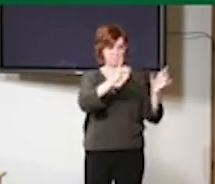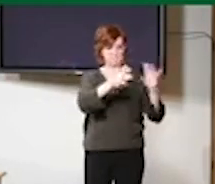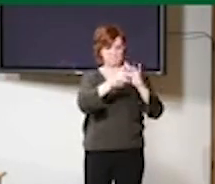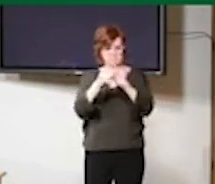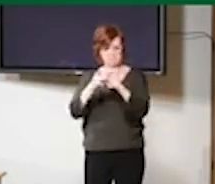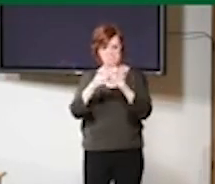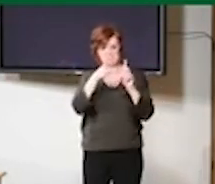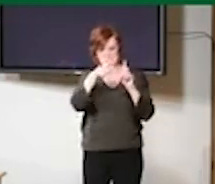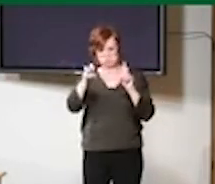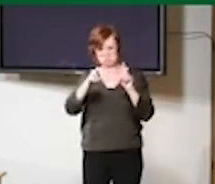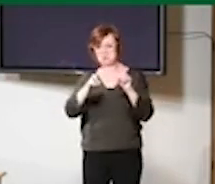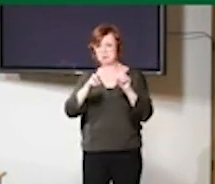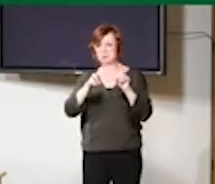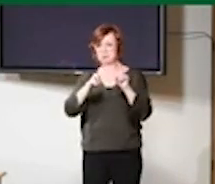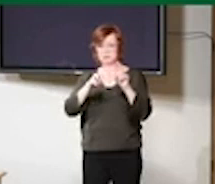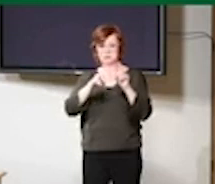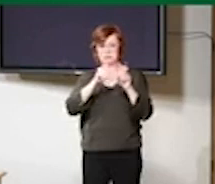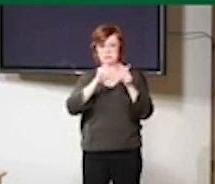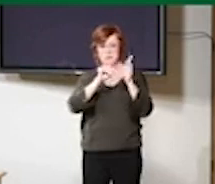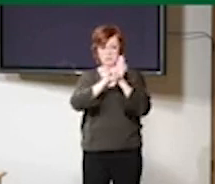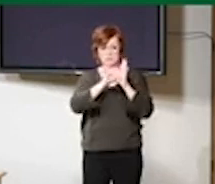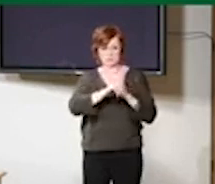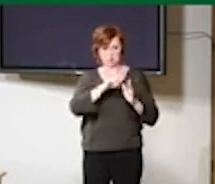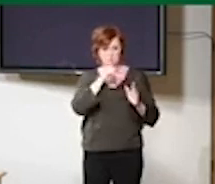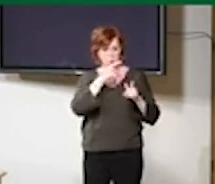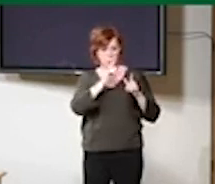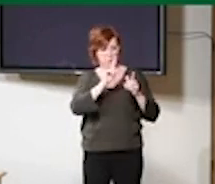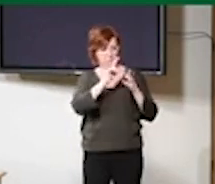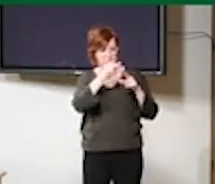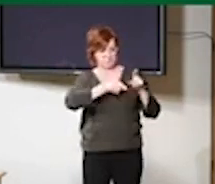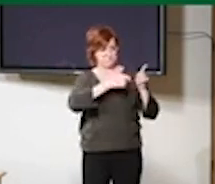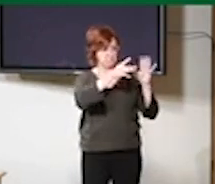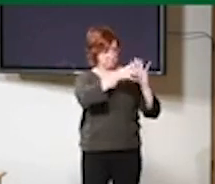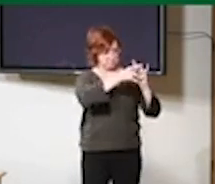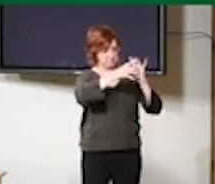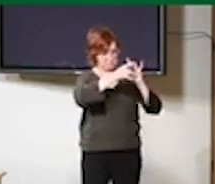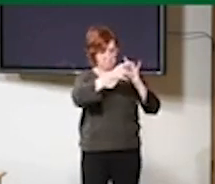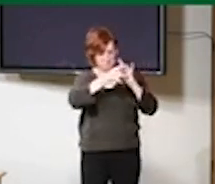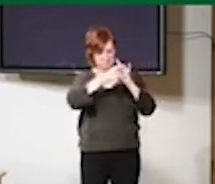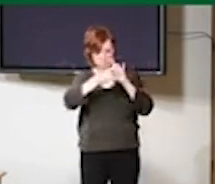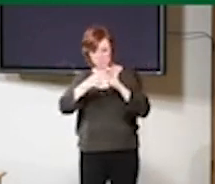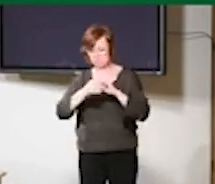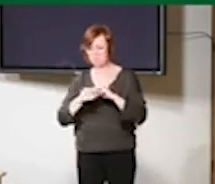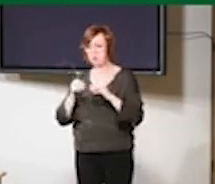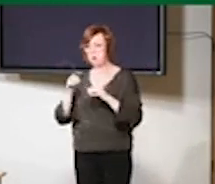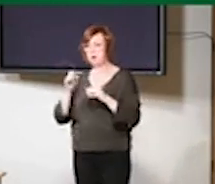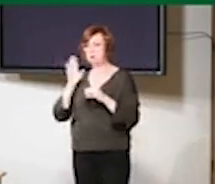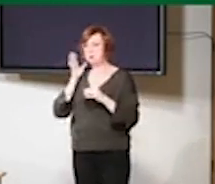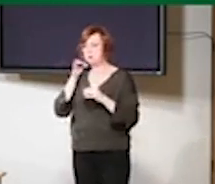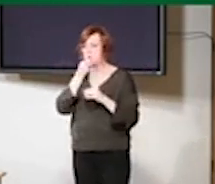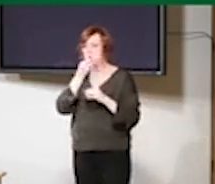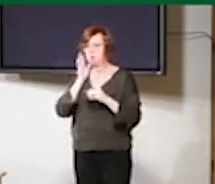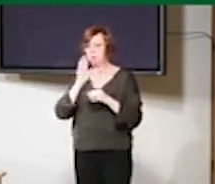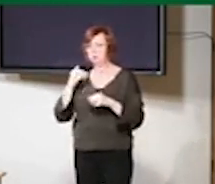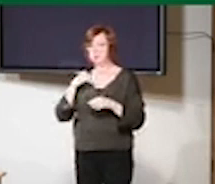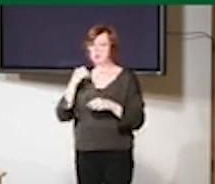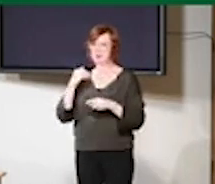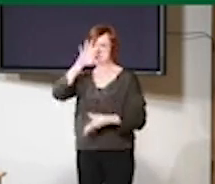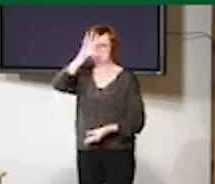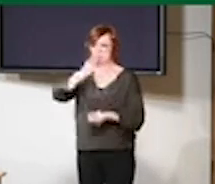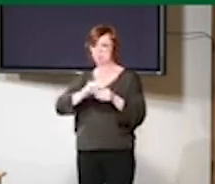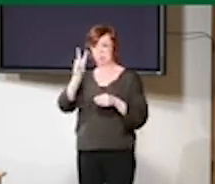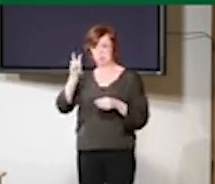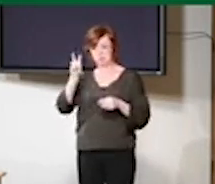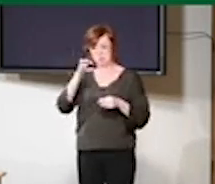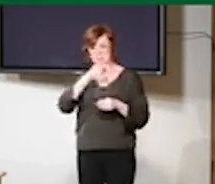people within government that are working very hard on that contact tracing and tracking down those individuals to inform them that they may have been in